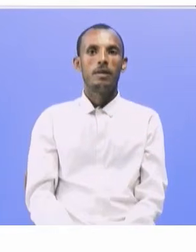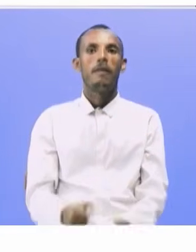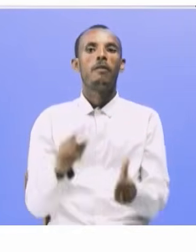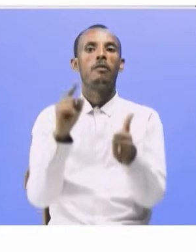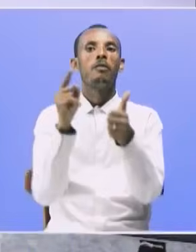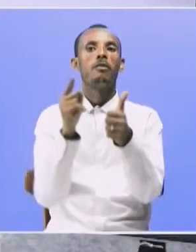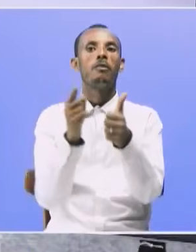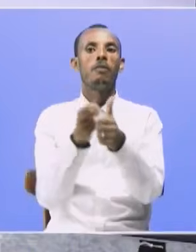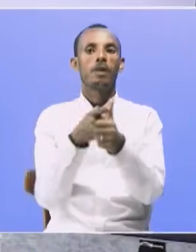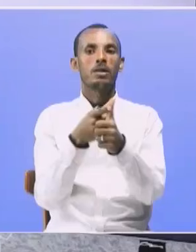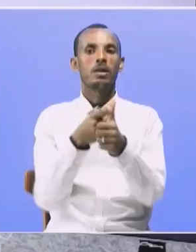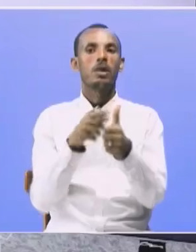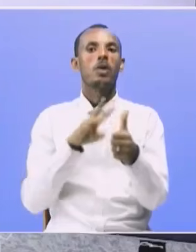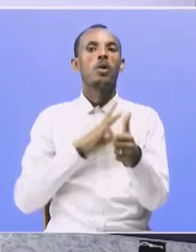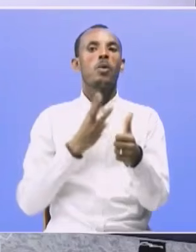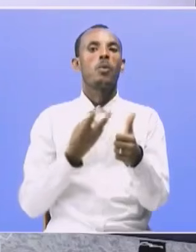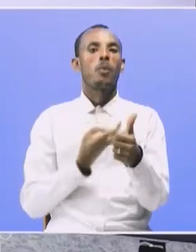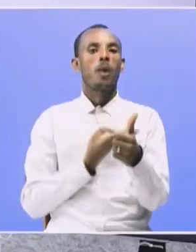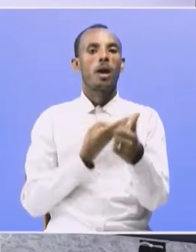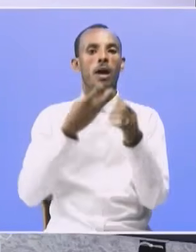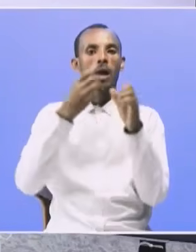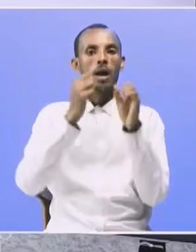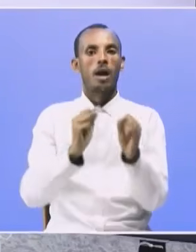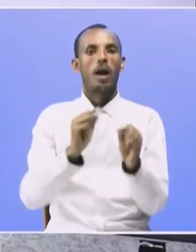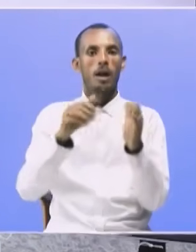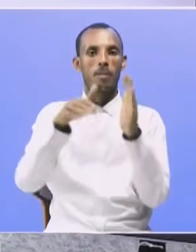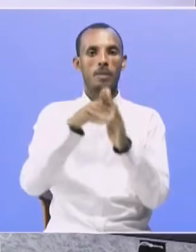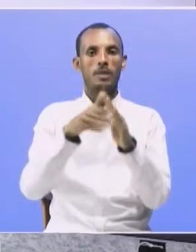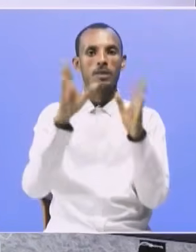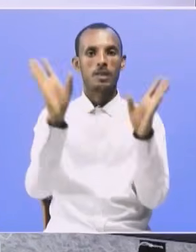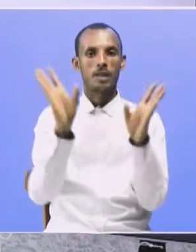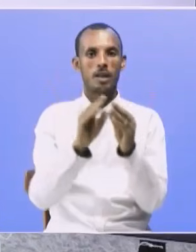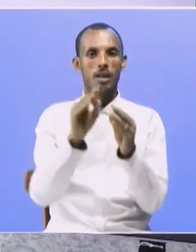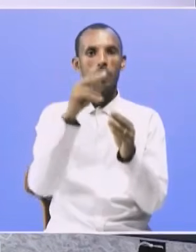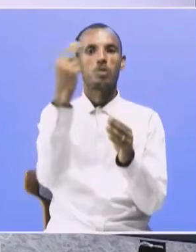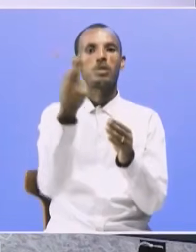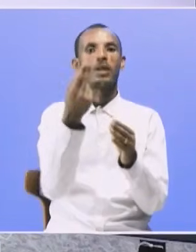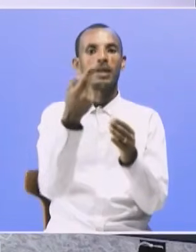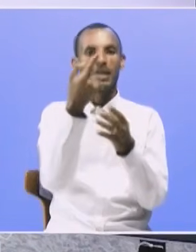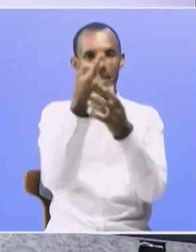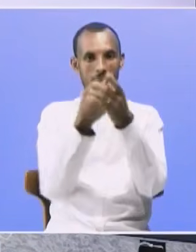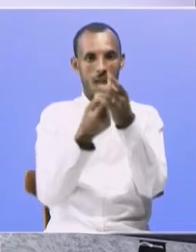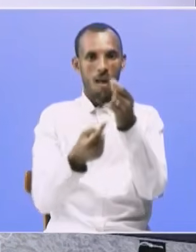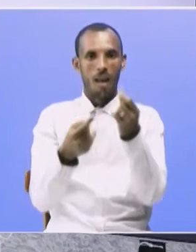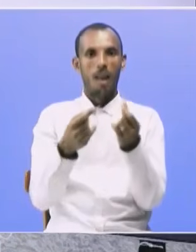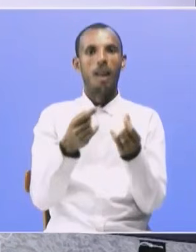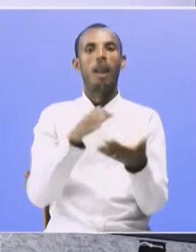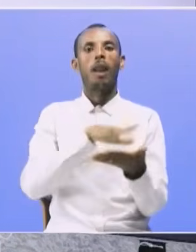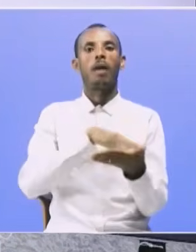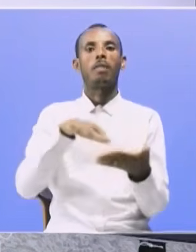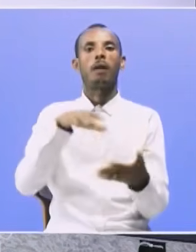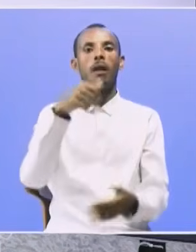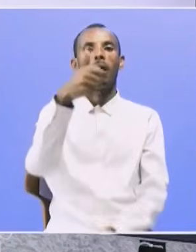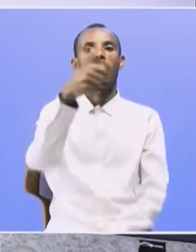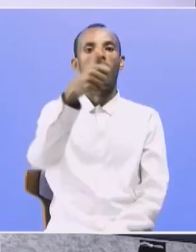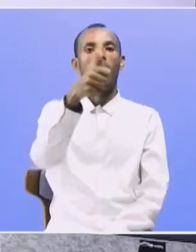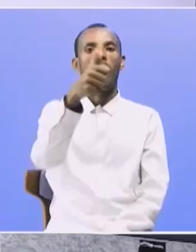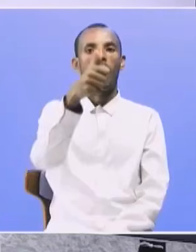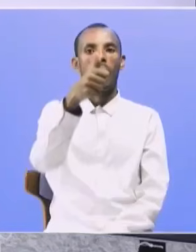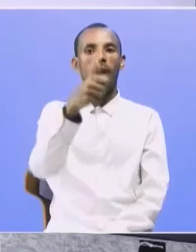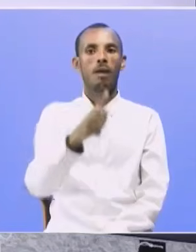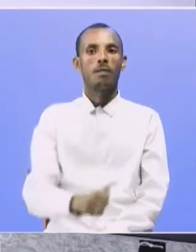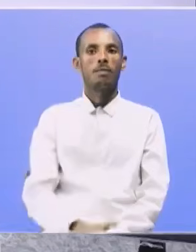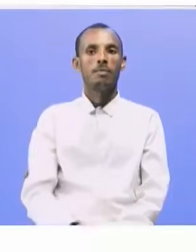first, we can represent the set using a single letter. Let me use the letter to be A. This